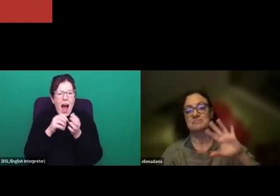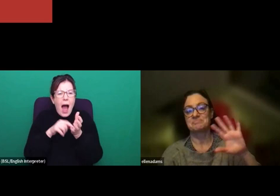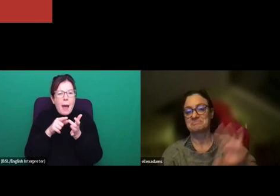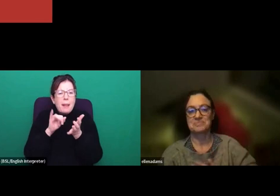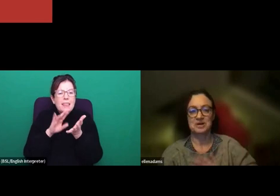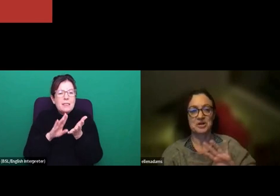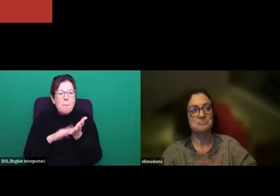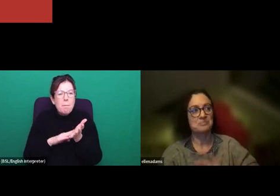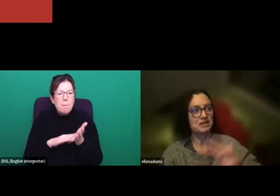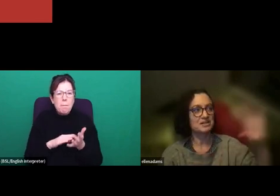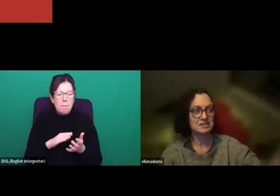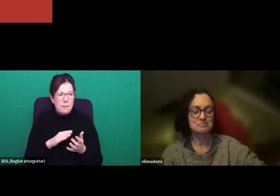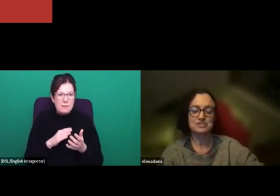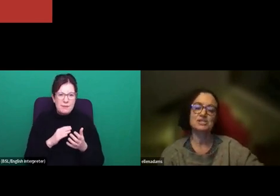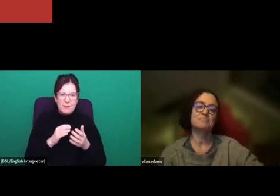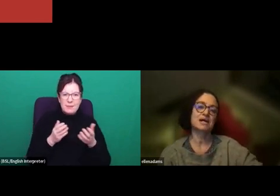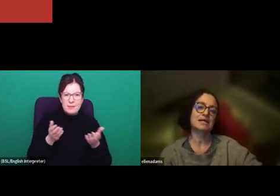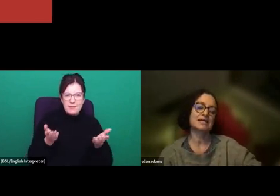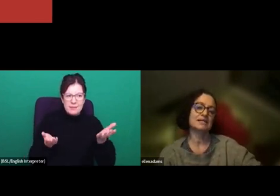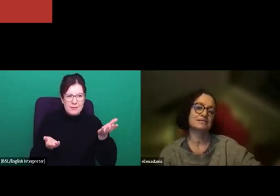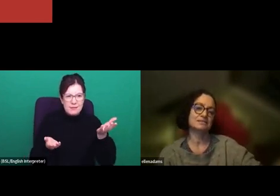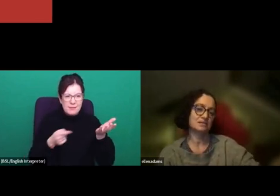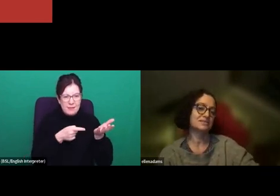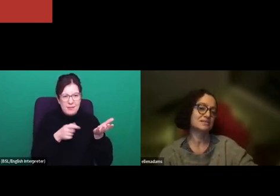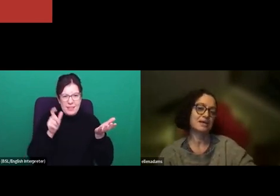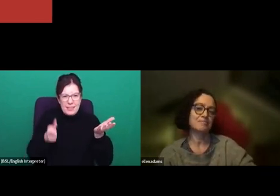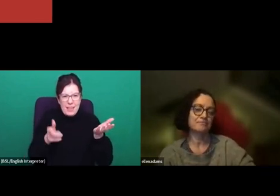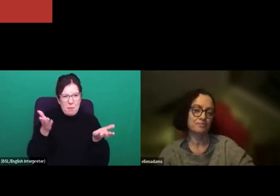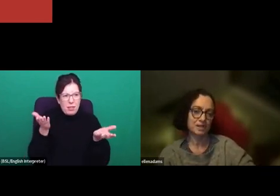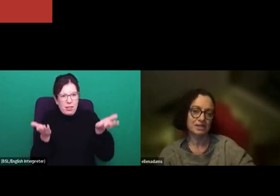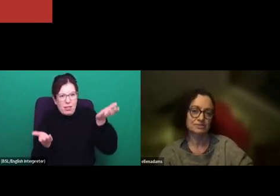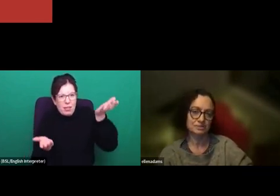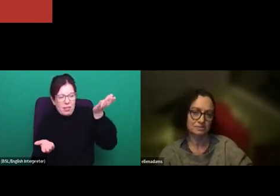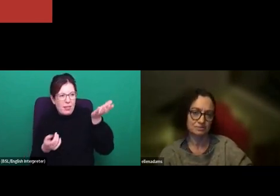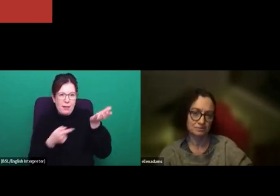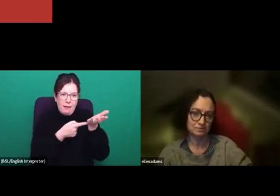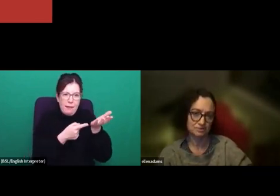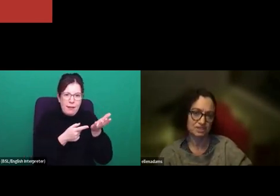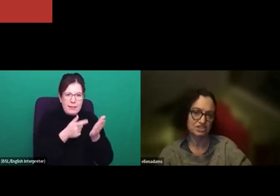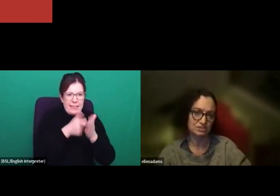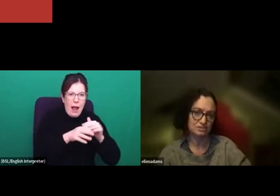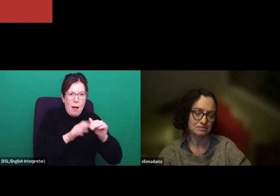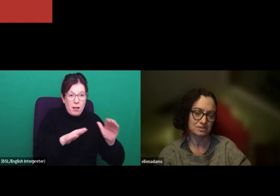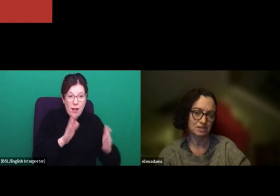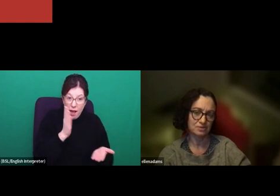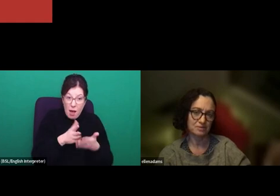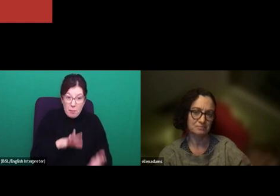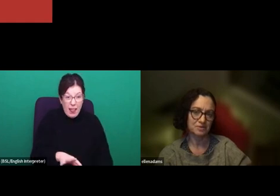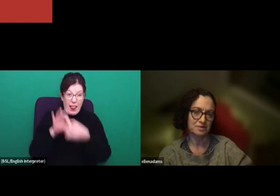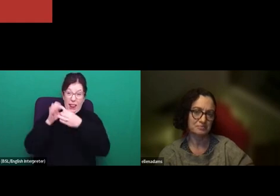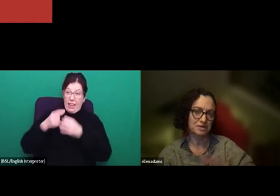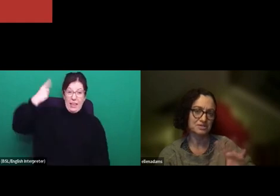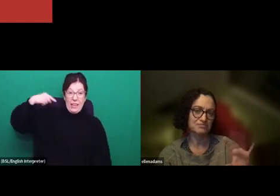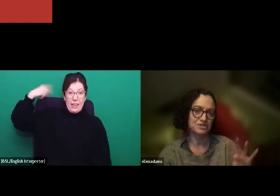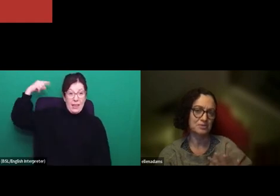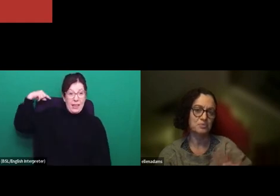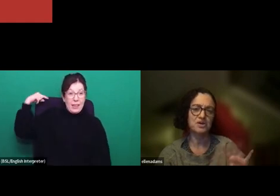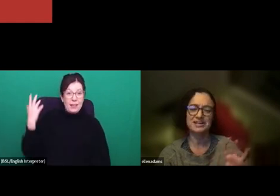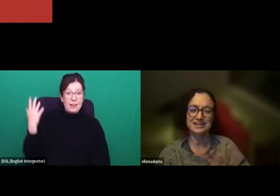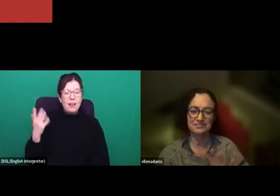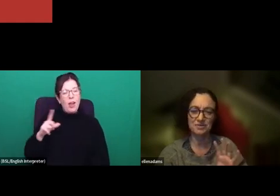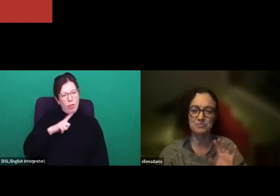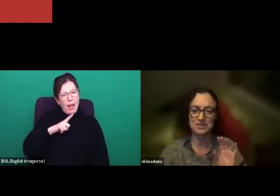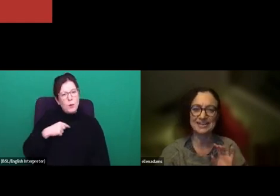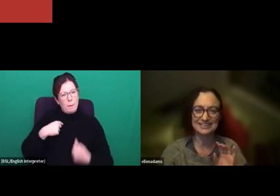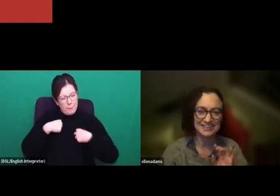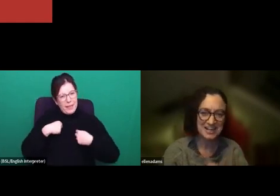I hope, politely pushing back against does stem from the classical tradition. So I'm kind of, you know,